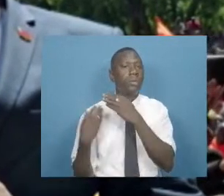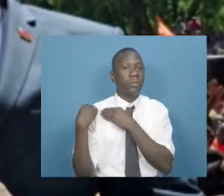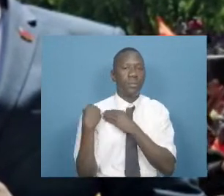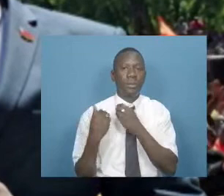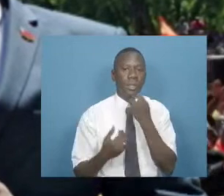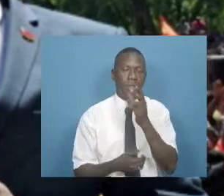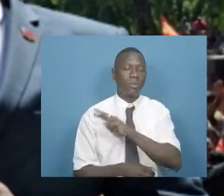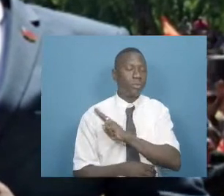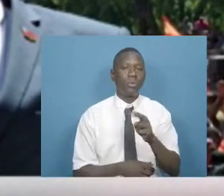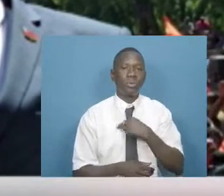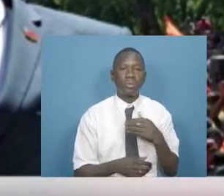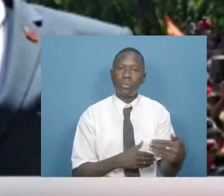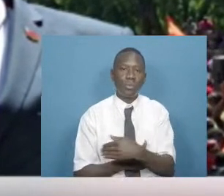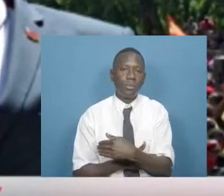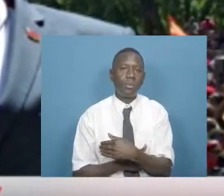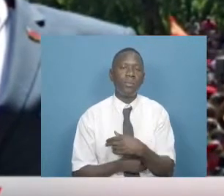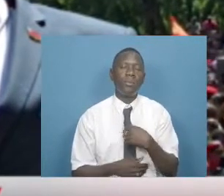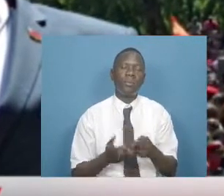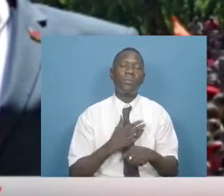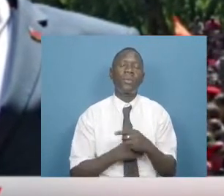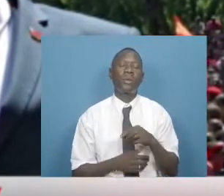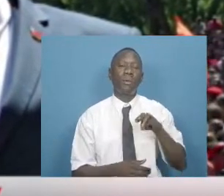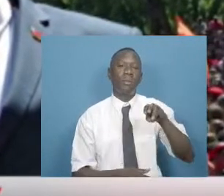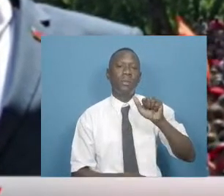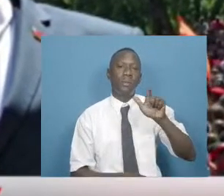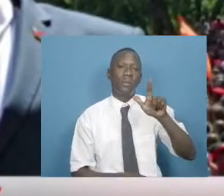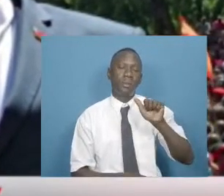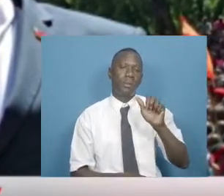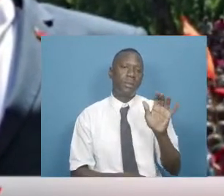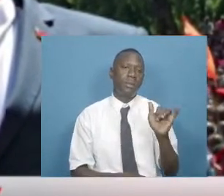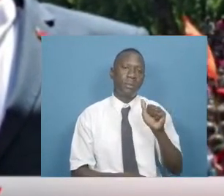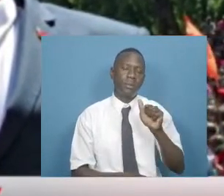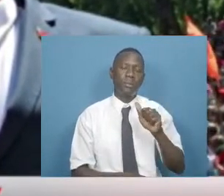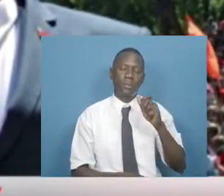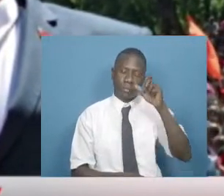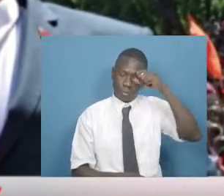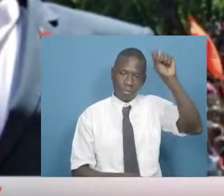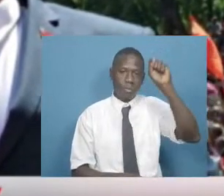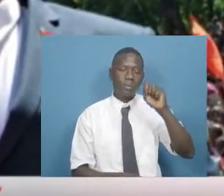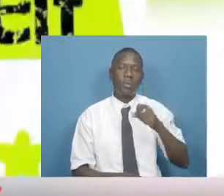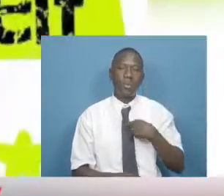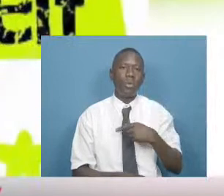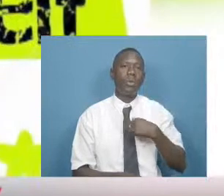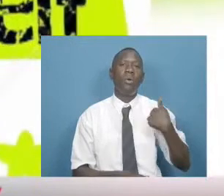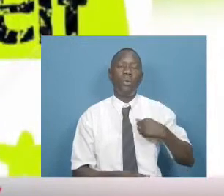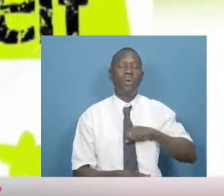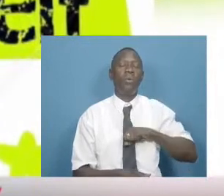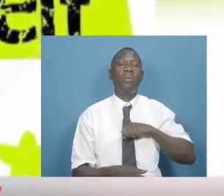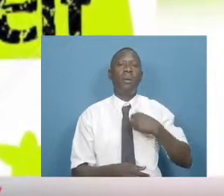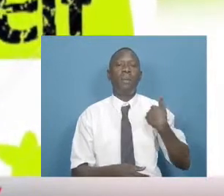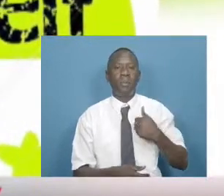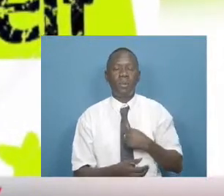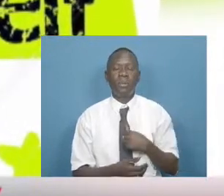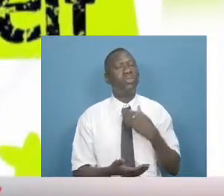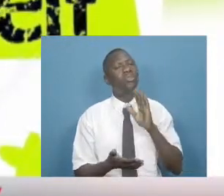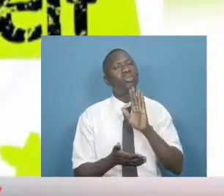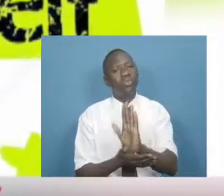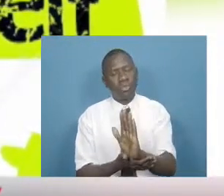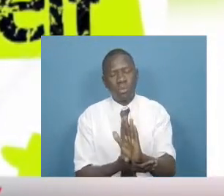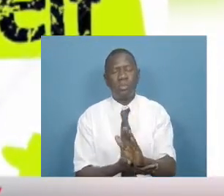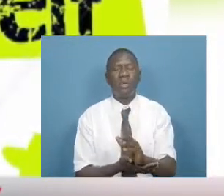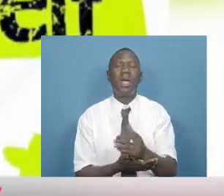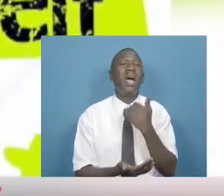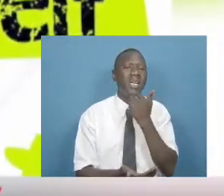strikingly captured in an address by the Malawian President, Lazarus Chakwera, to his people. Stop demanding more from